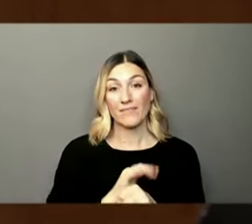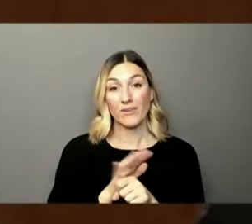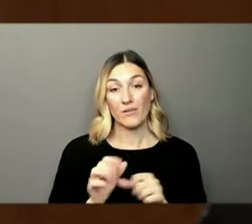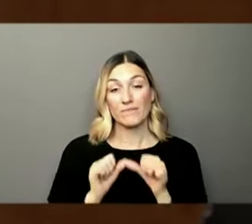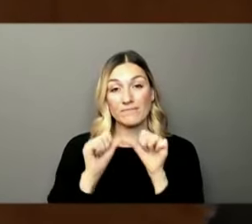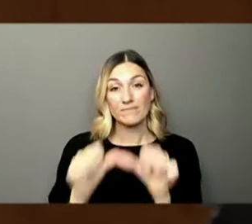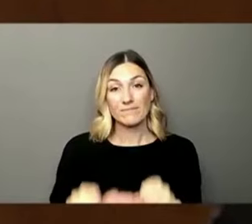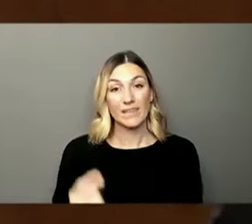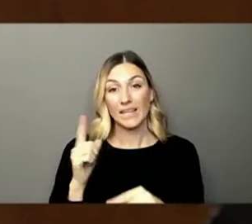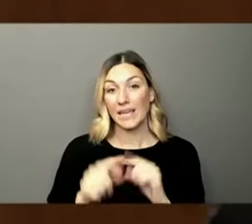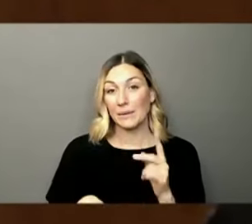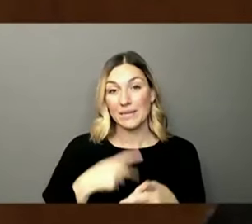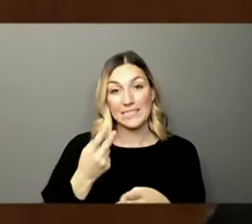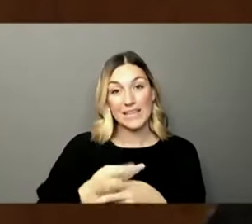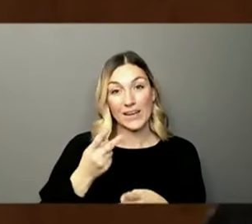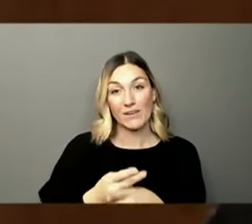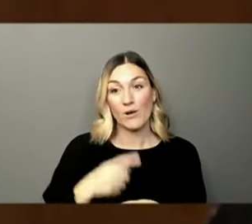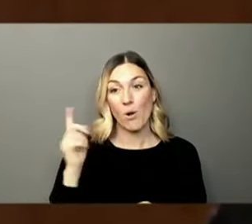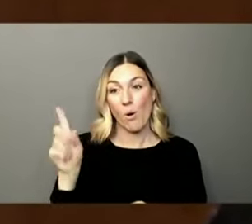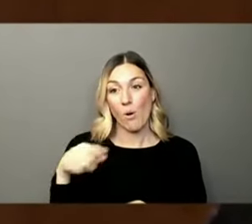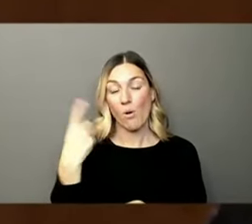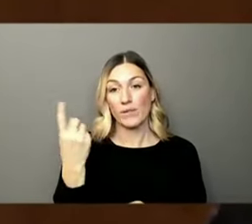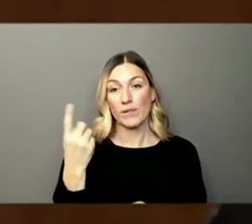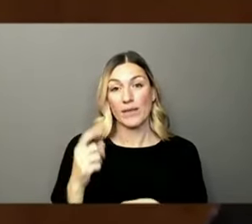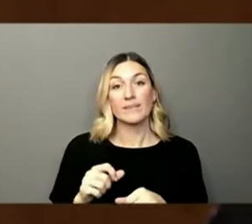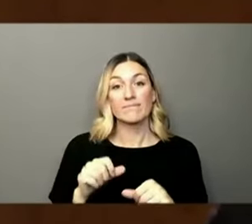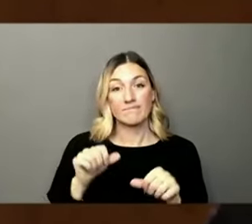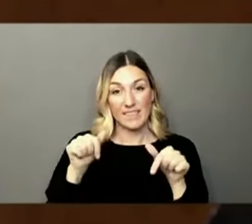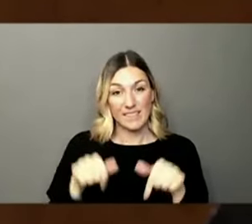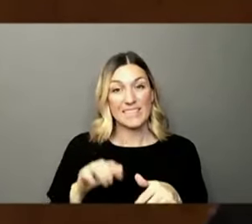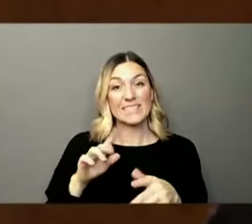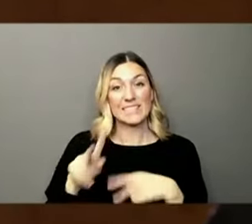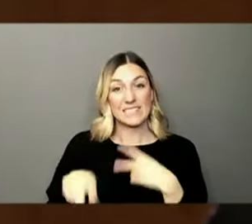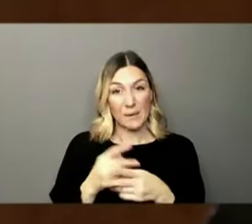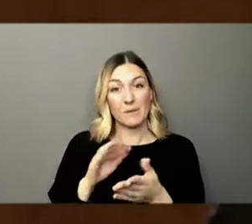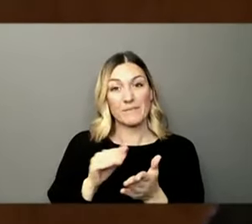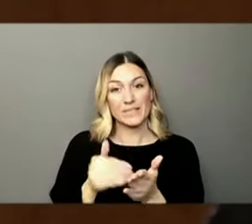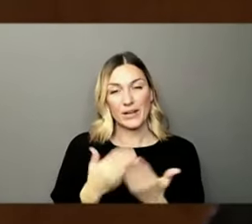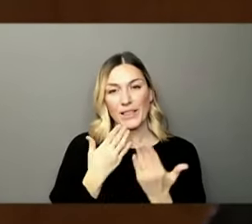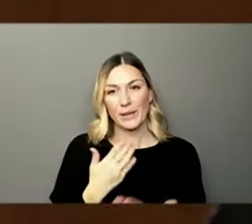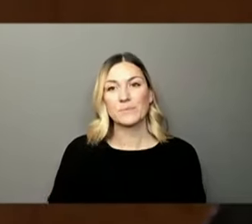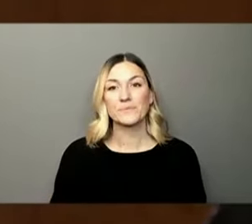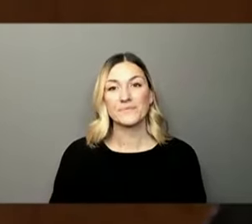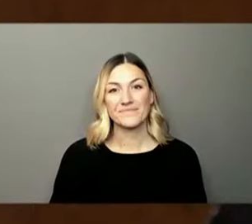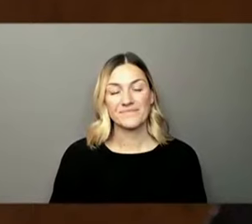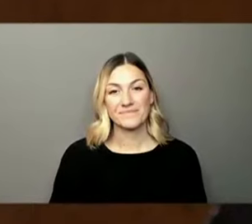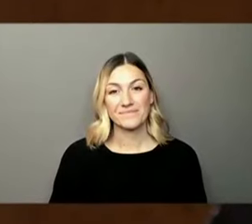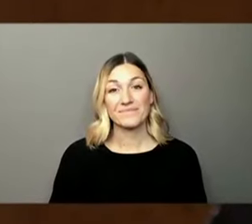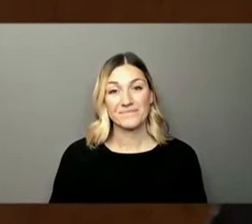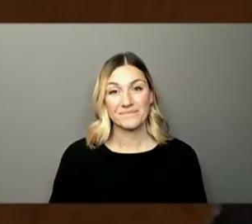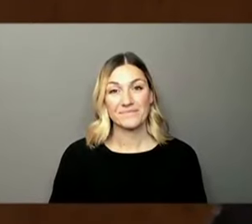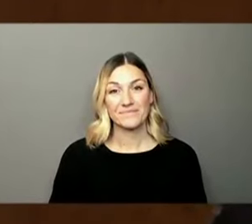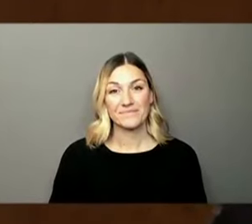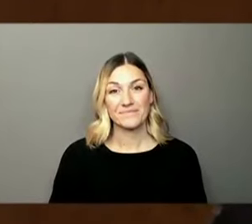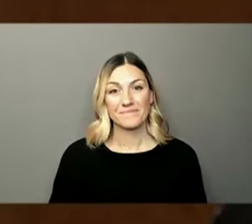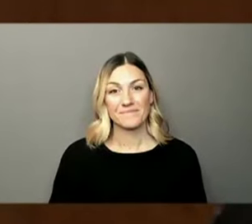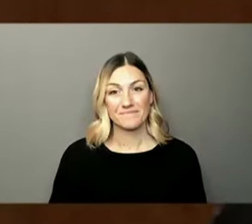cared for in only these long COVID centers. Yeah. All right, Chairman, thank you so much. Let